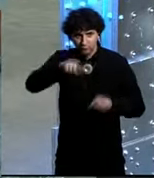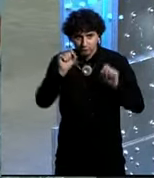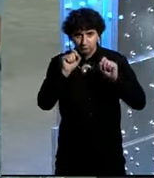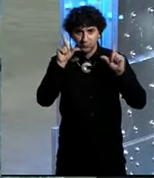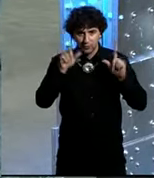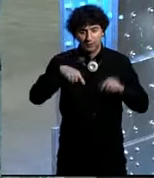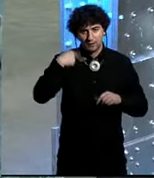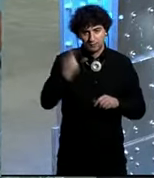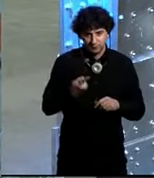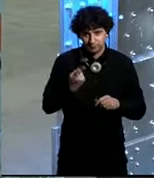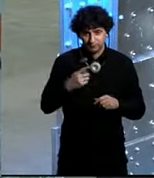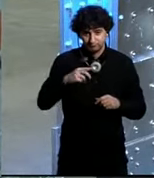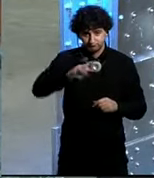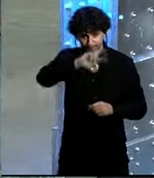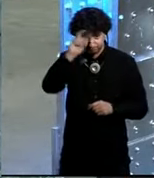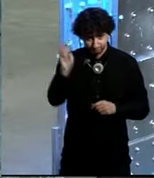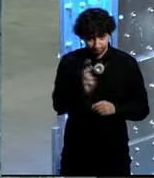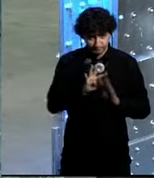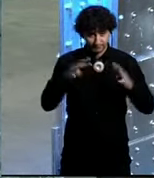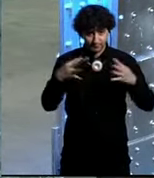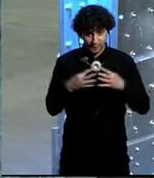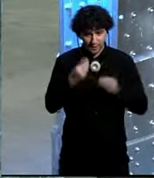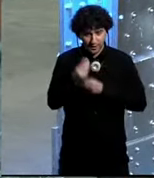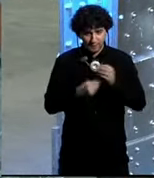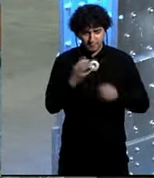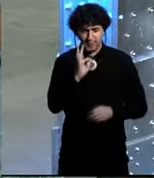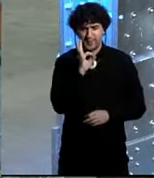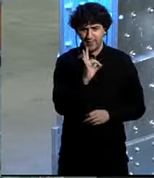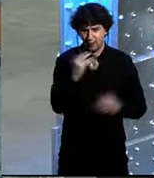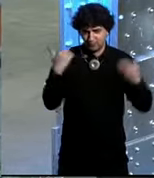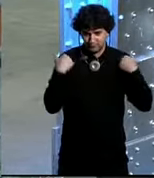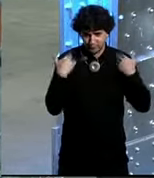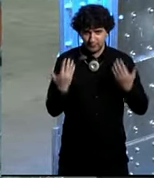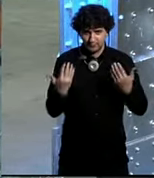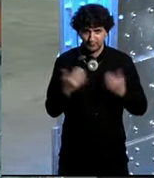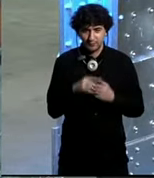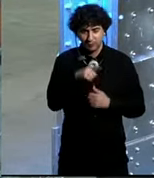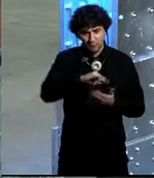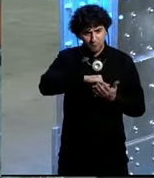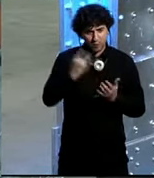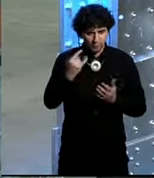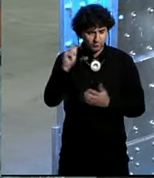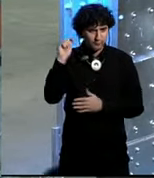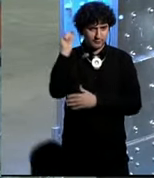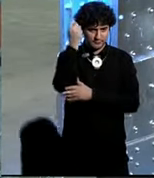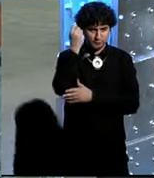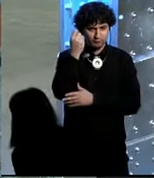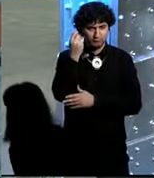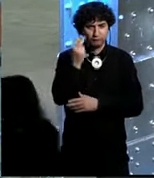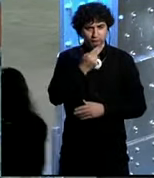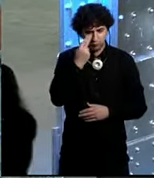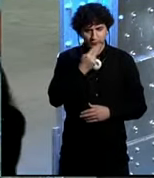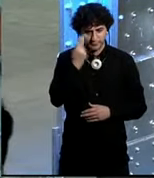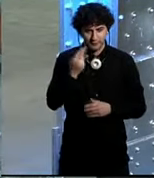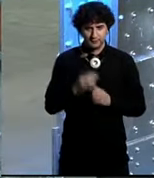all these things, the whole issue, came up to light. this project was really successful and it